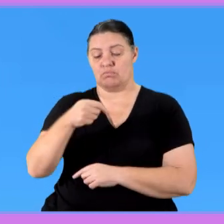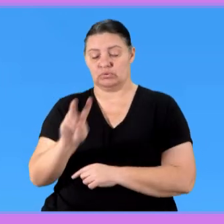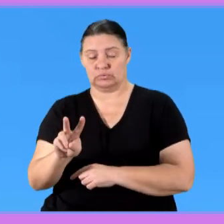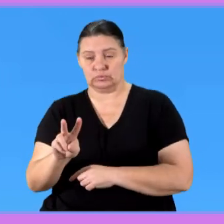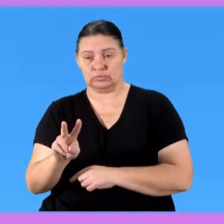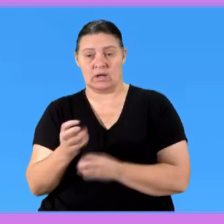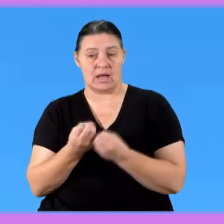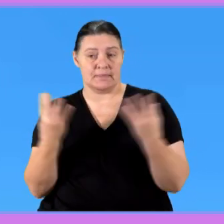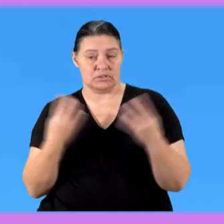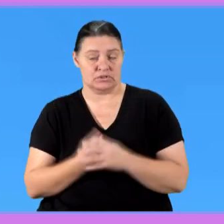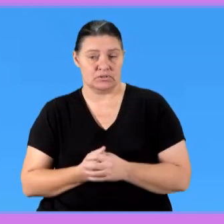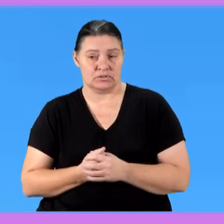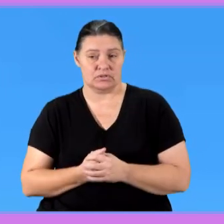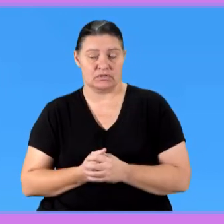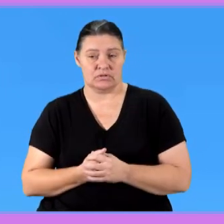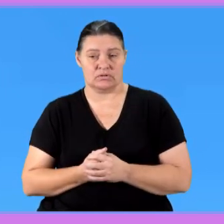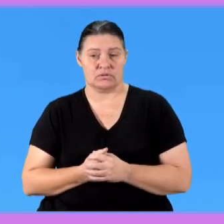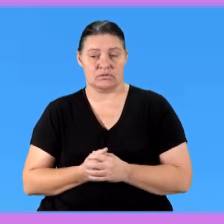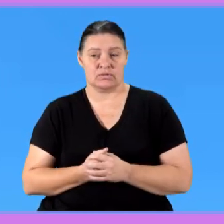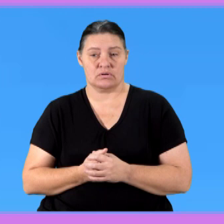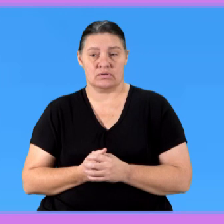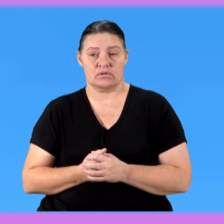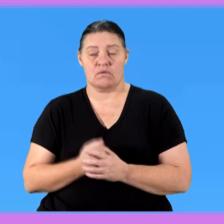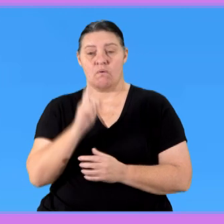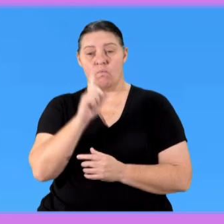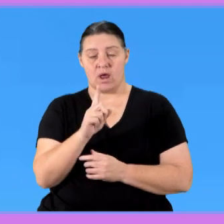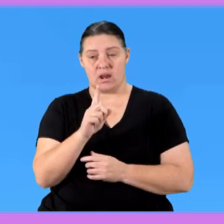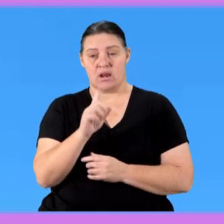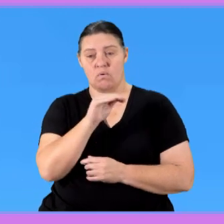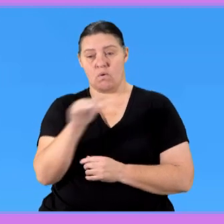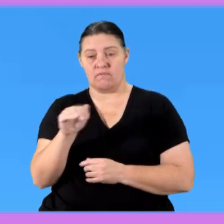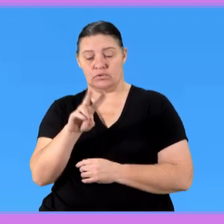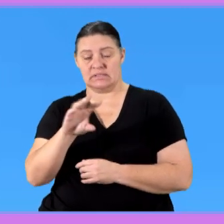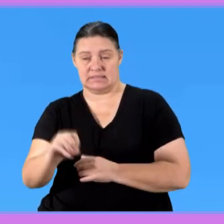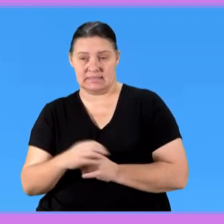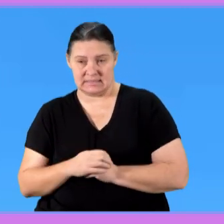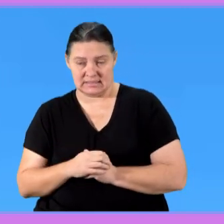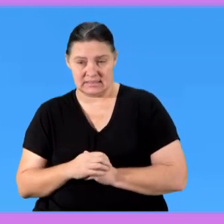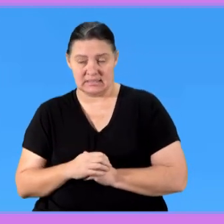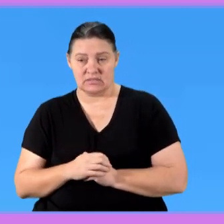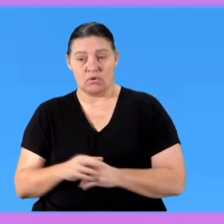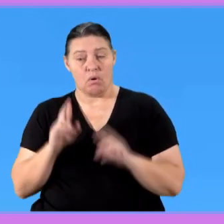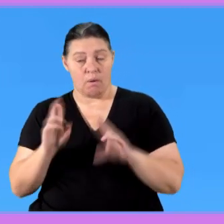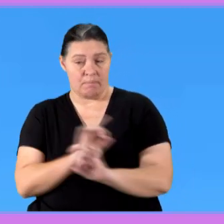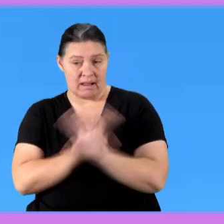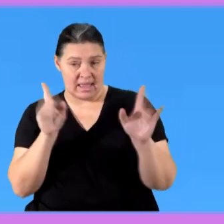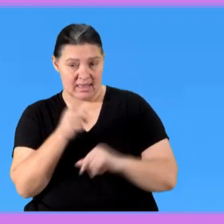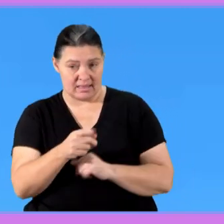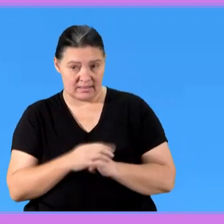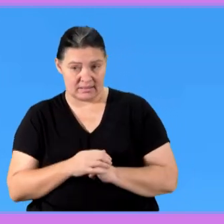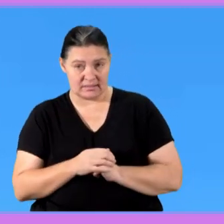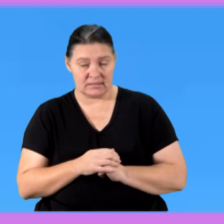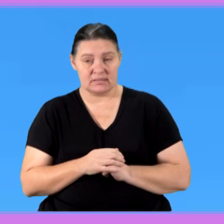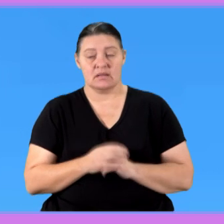0,2 equals, that should give us 1 over 20. Okay, so I hope that is all clear to